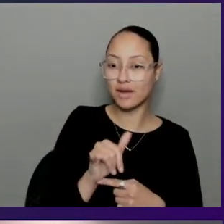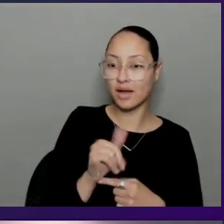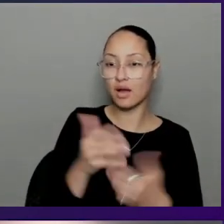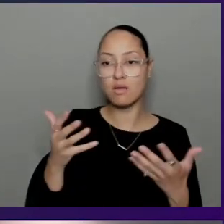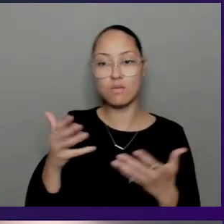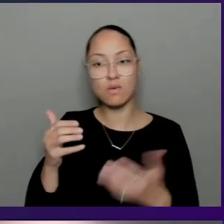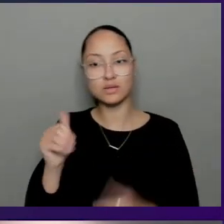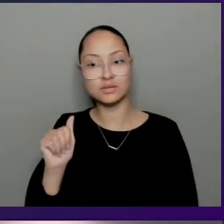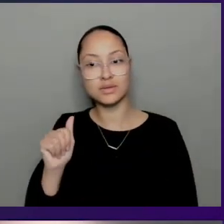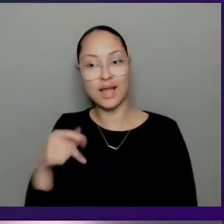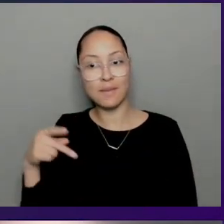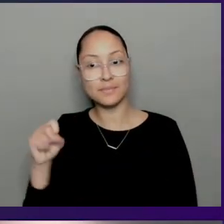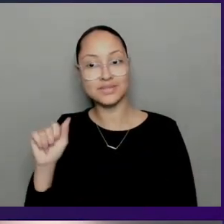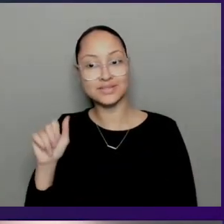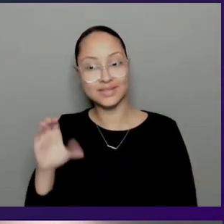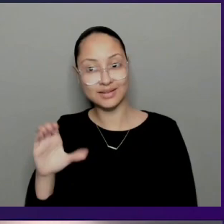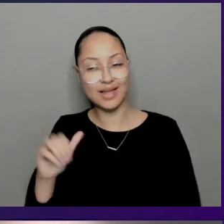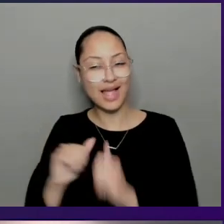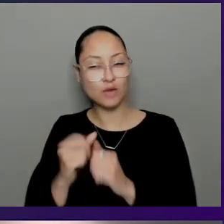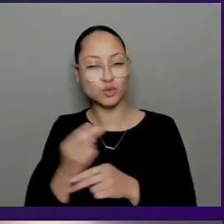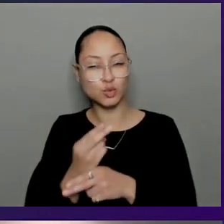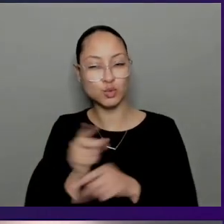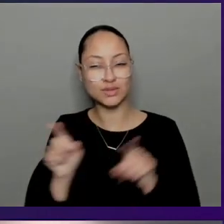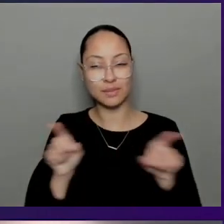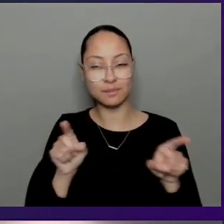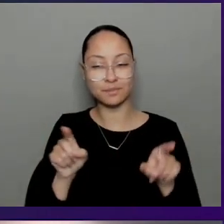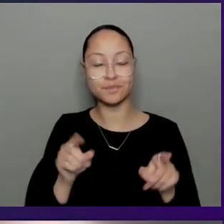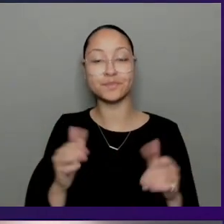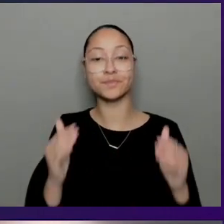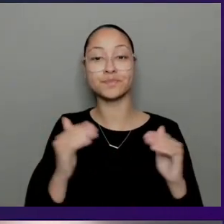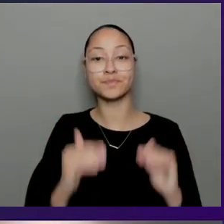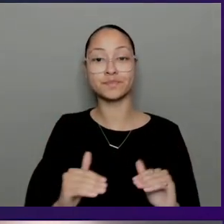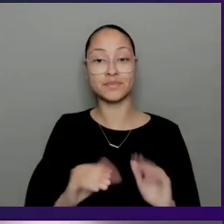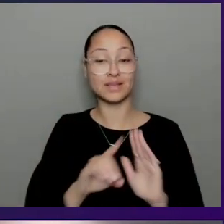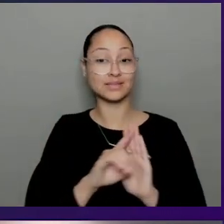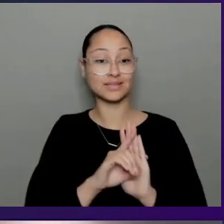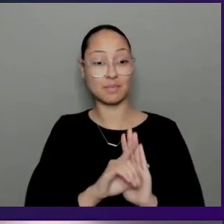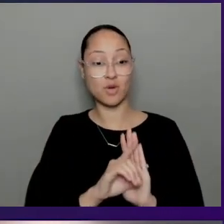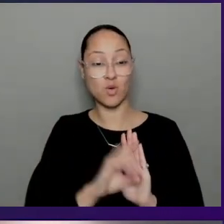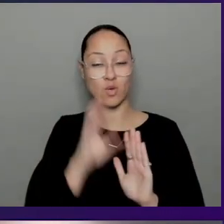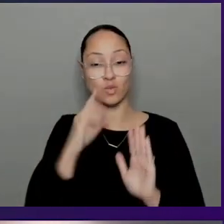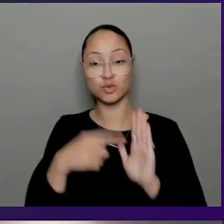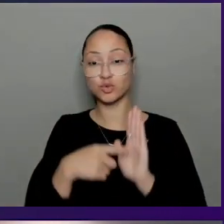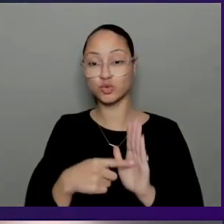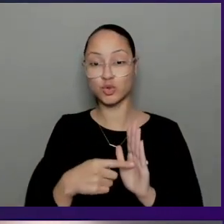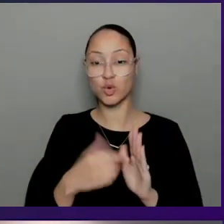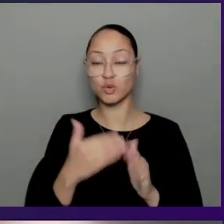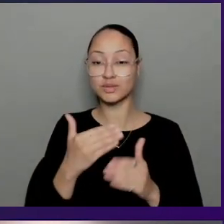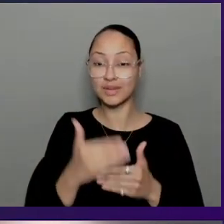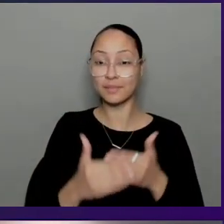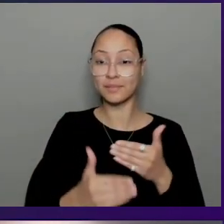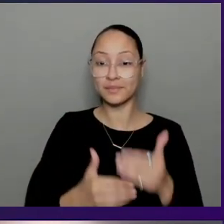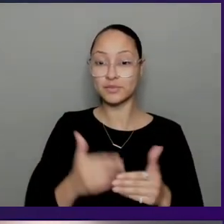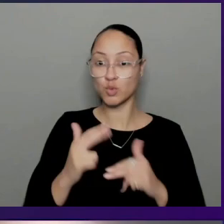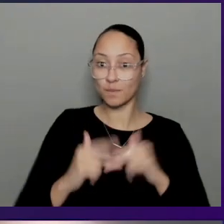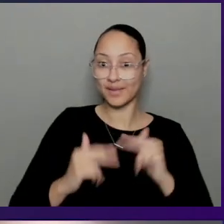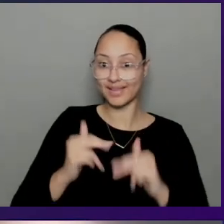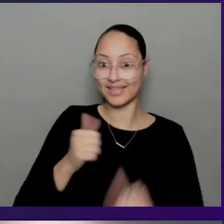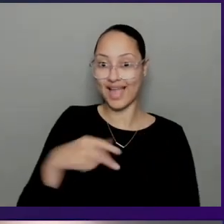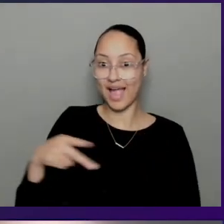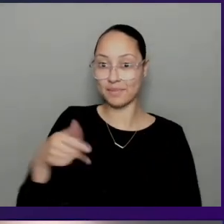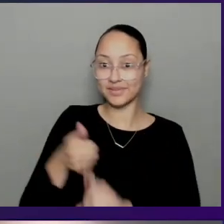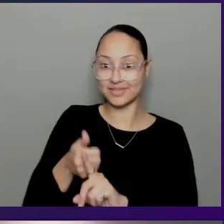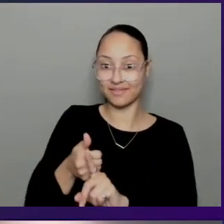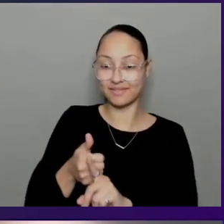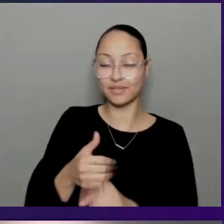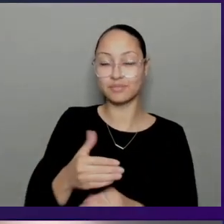application. Then we'll have the demo part. We will highlight some of the steps to take to build the app itself. And then at the